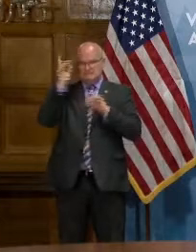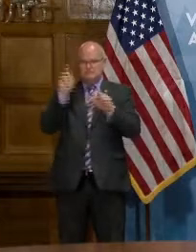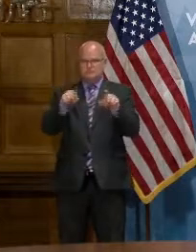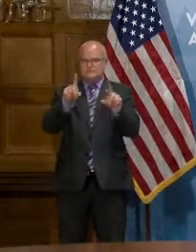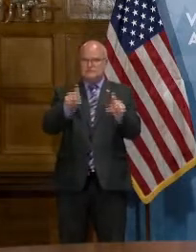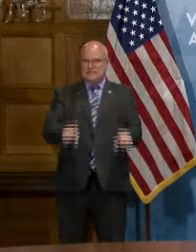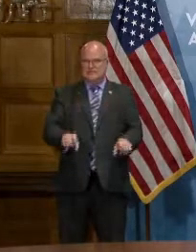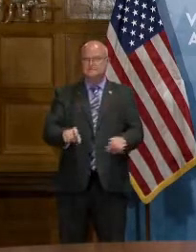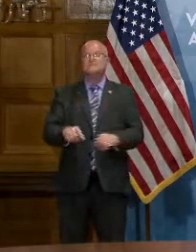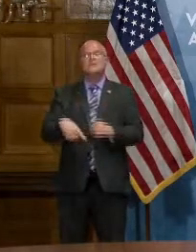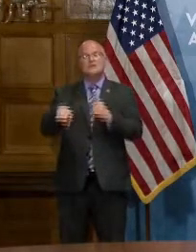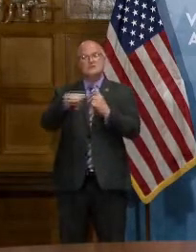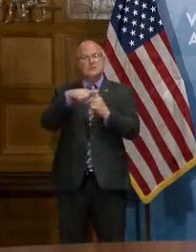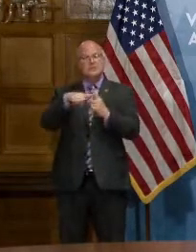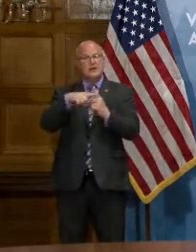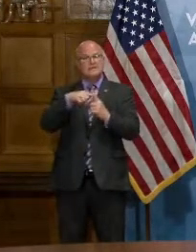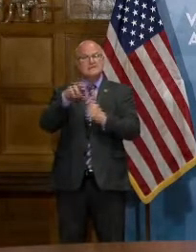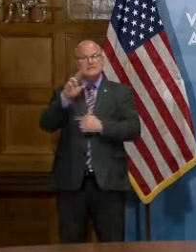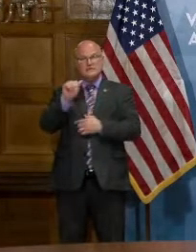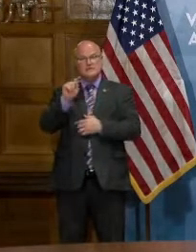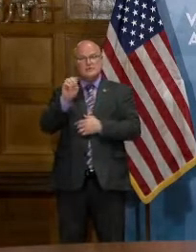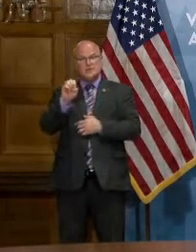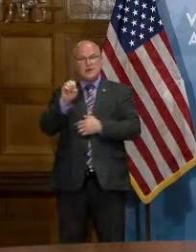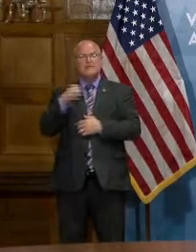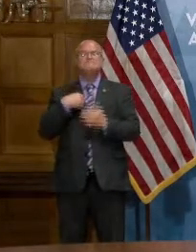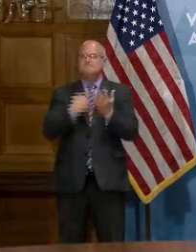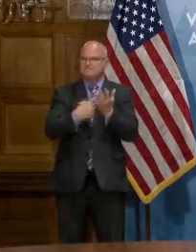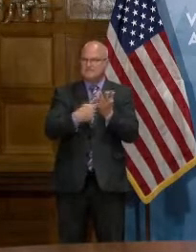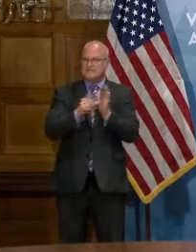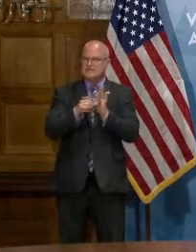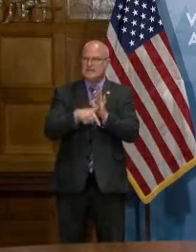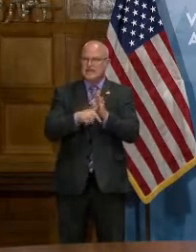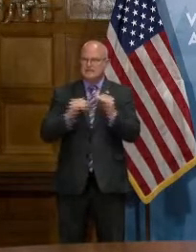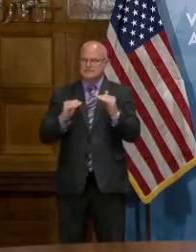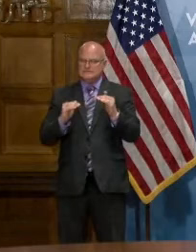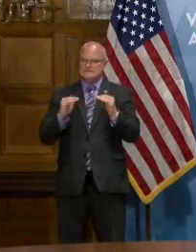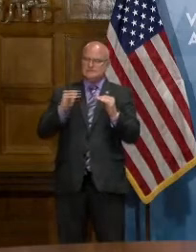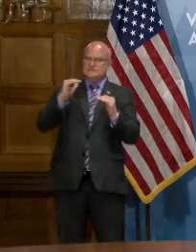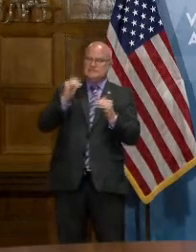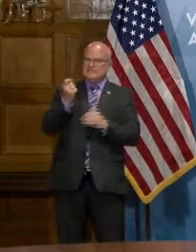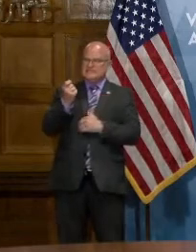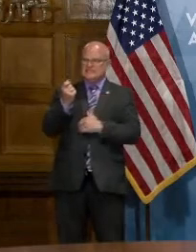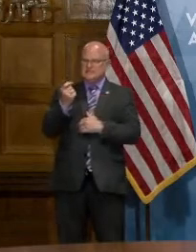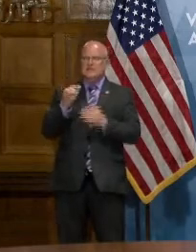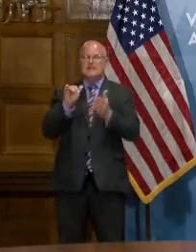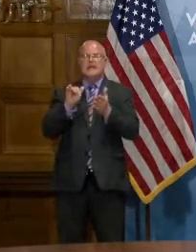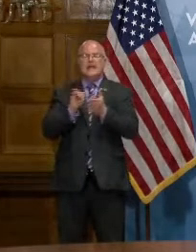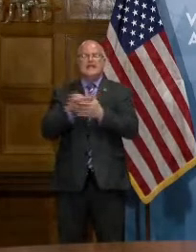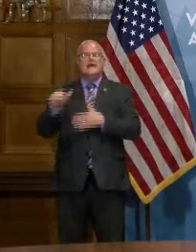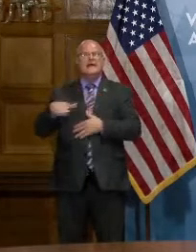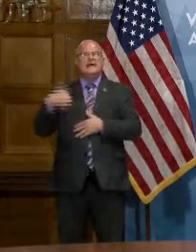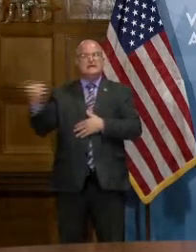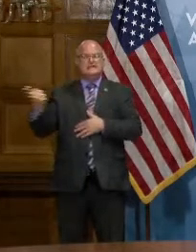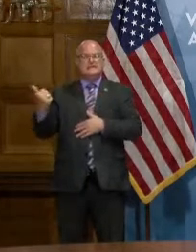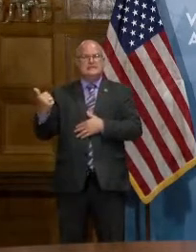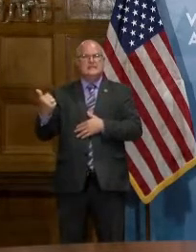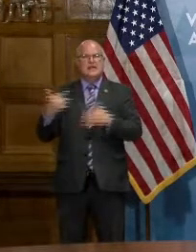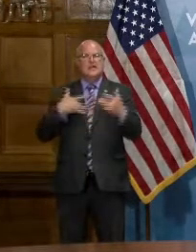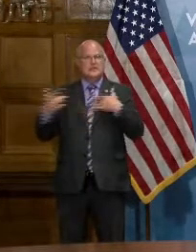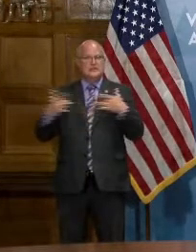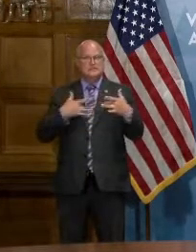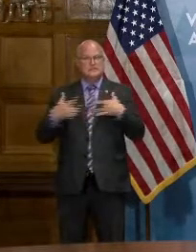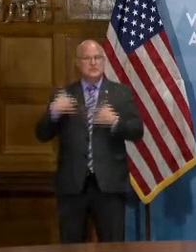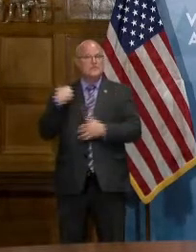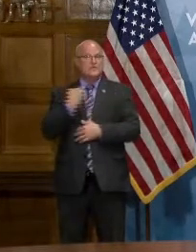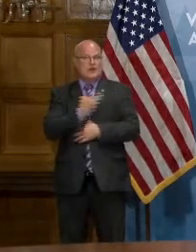And so our positivity rate, which I will discuss, has edged up just a tad, which is another area of